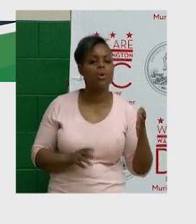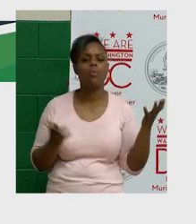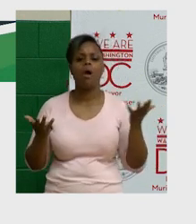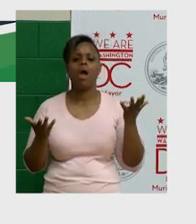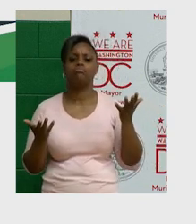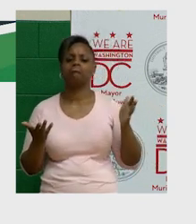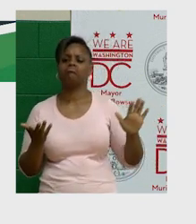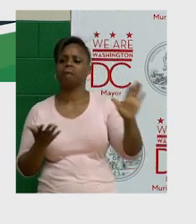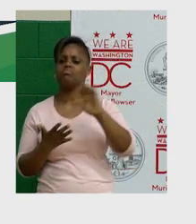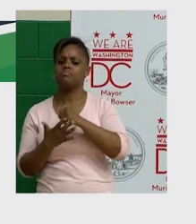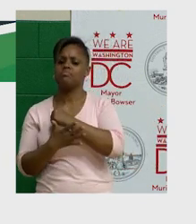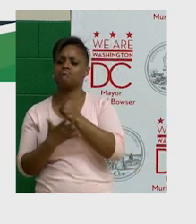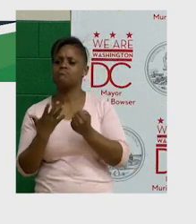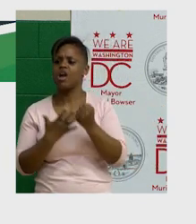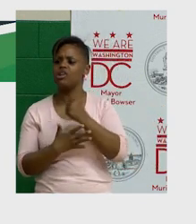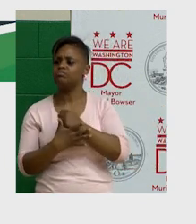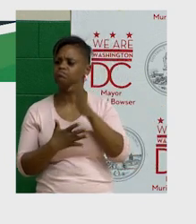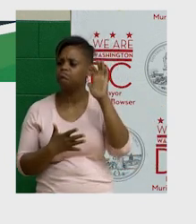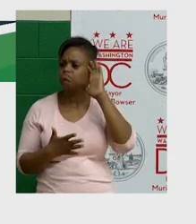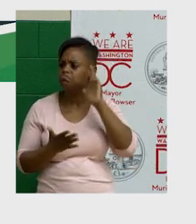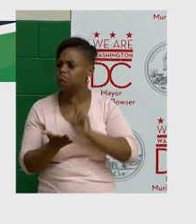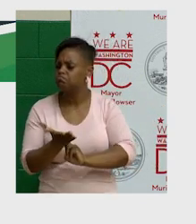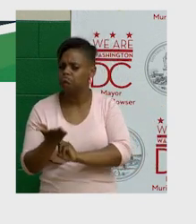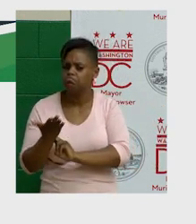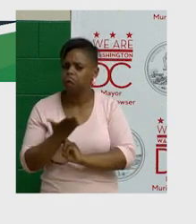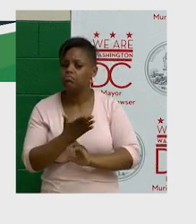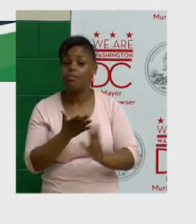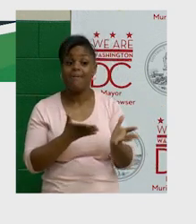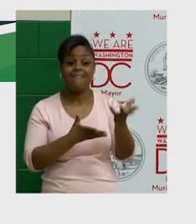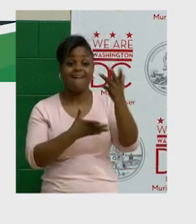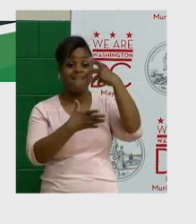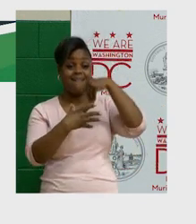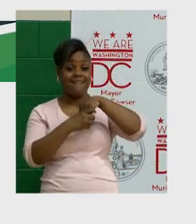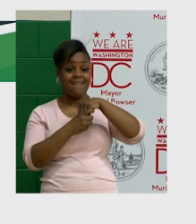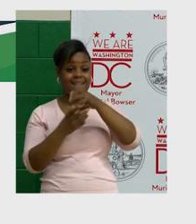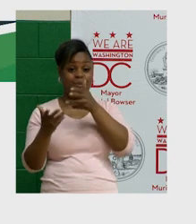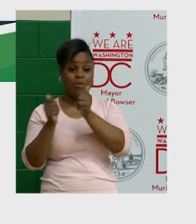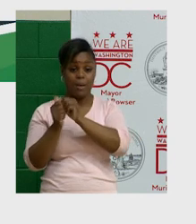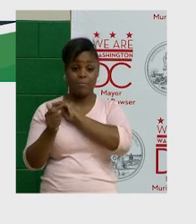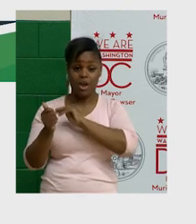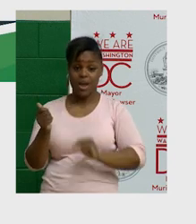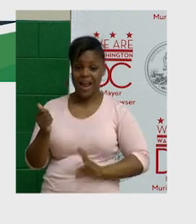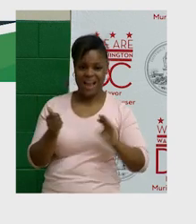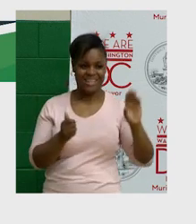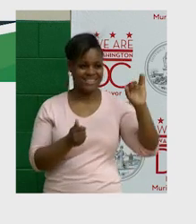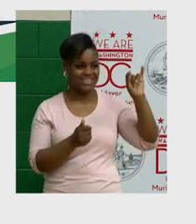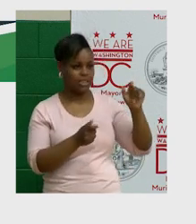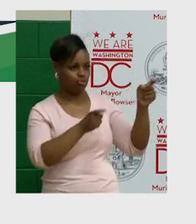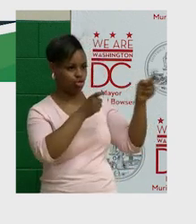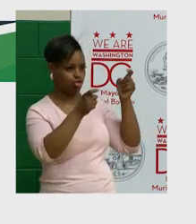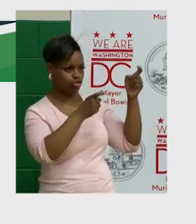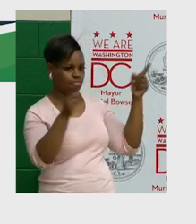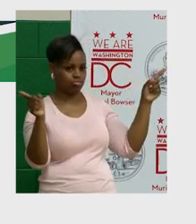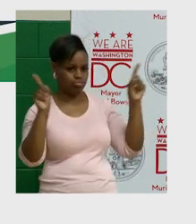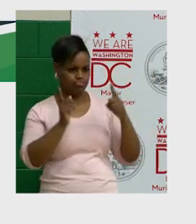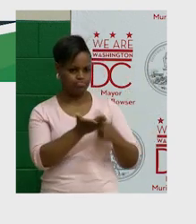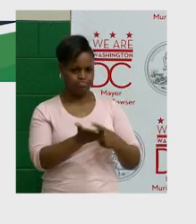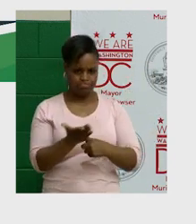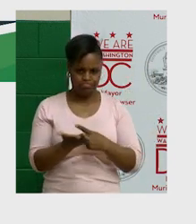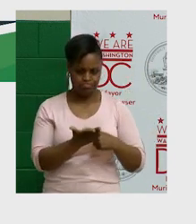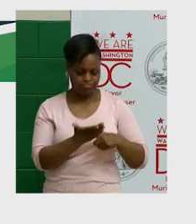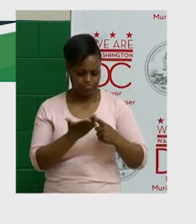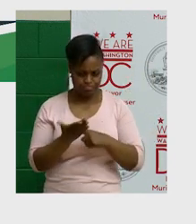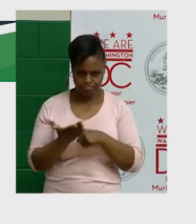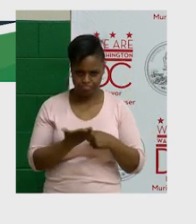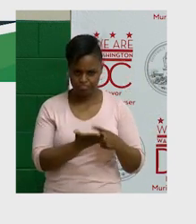are. And then we take all of that input and we work with the mayor and the city administrator and we put forward the mayor's budget. This